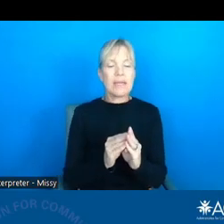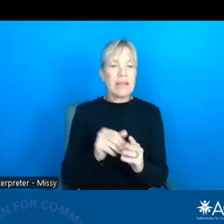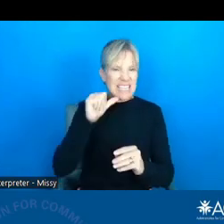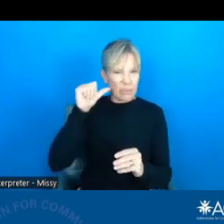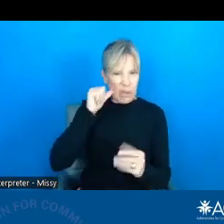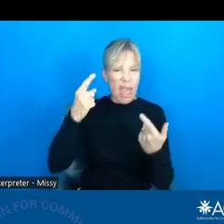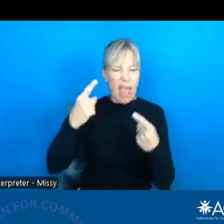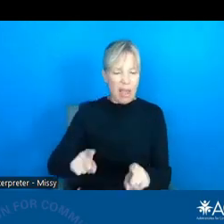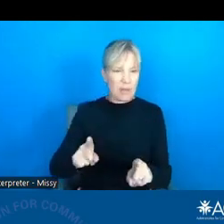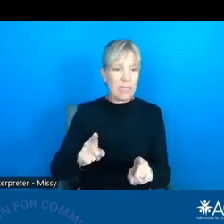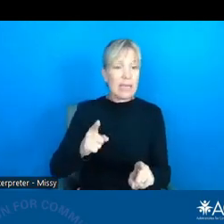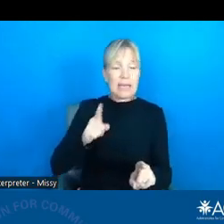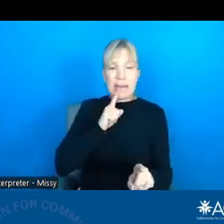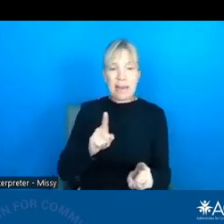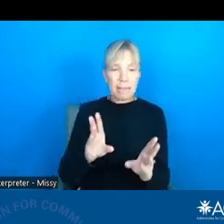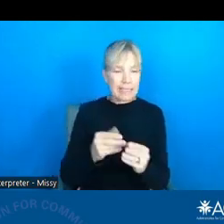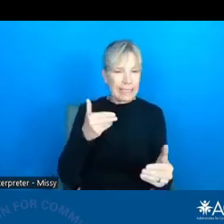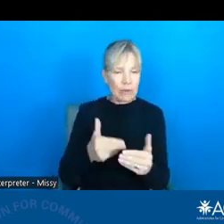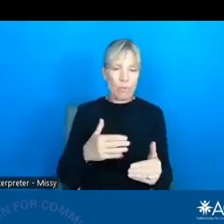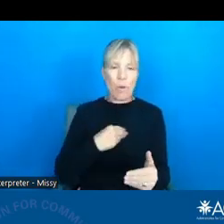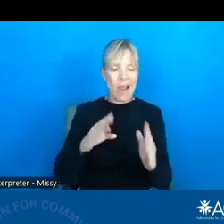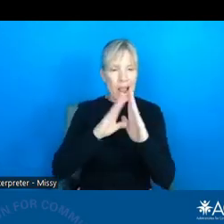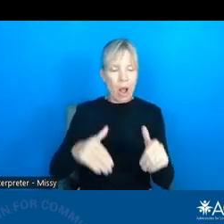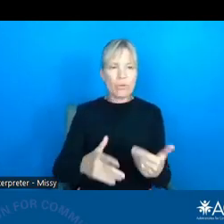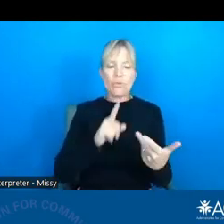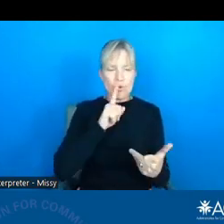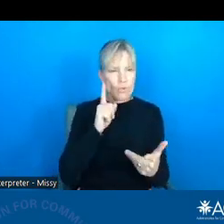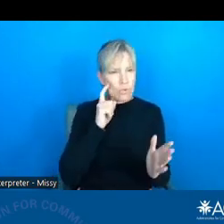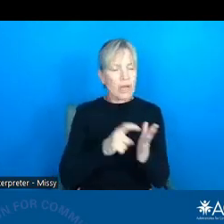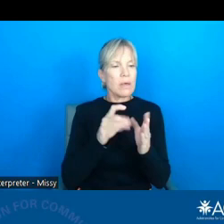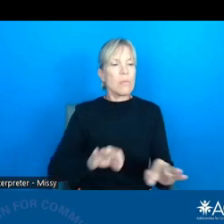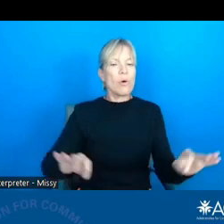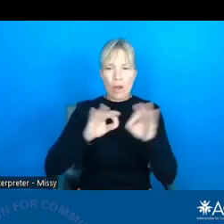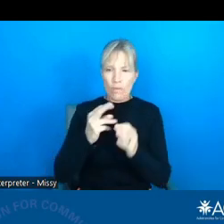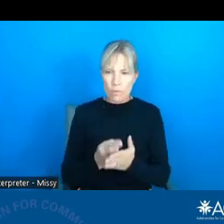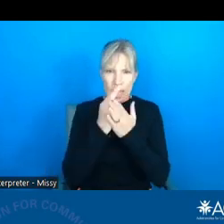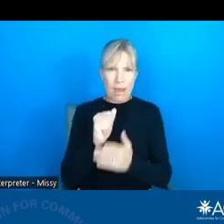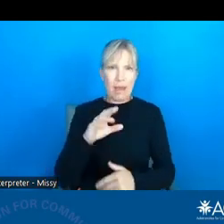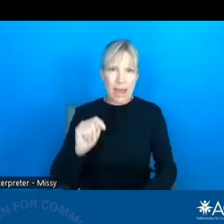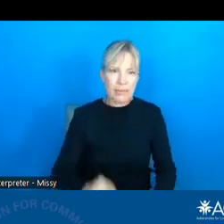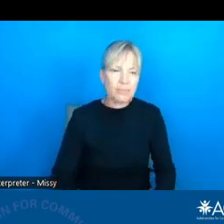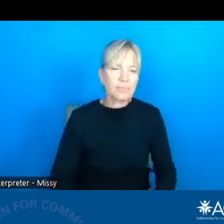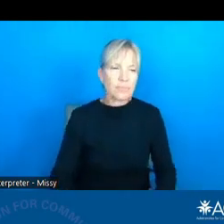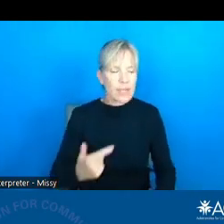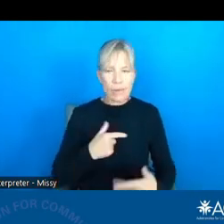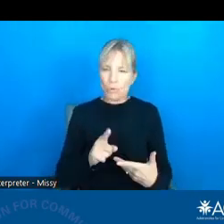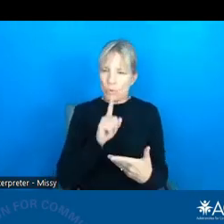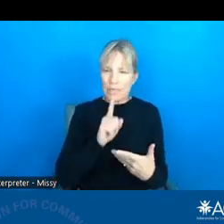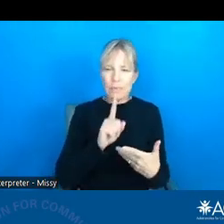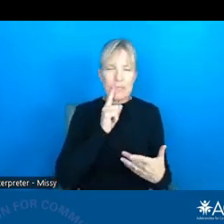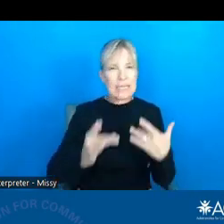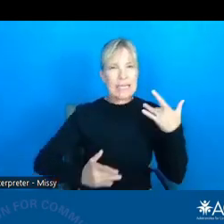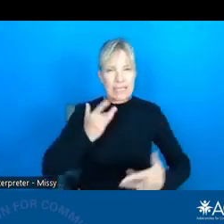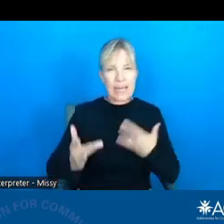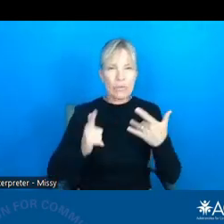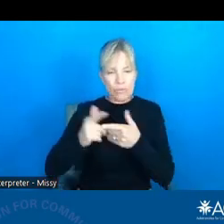convening by the White House to really recognize the importance of the Rehabilitation Act. And I was really excited